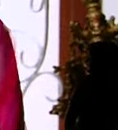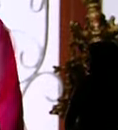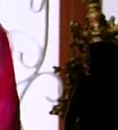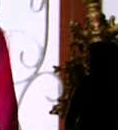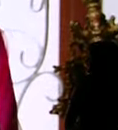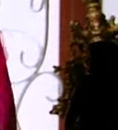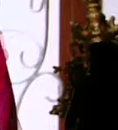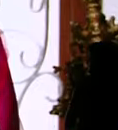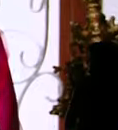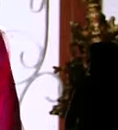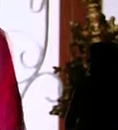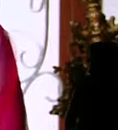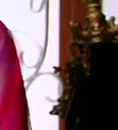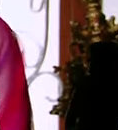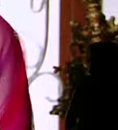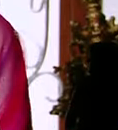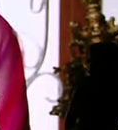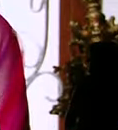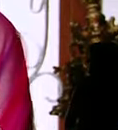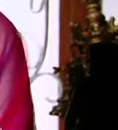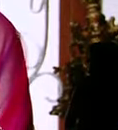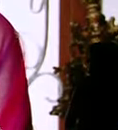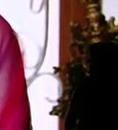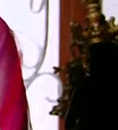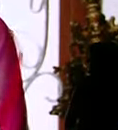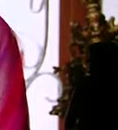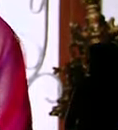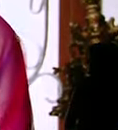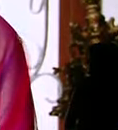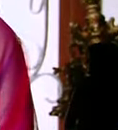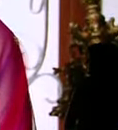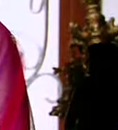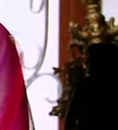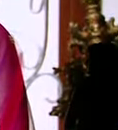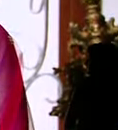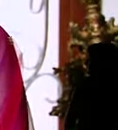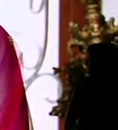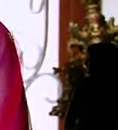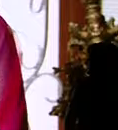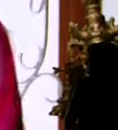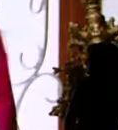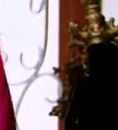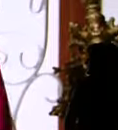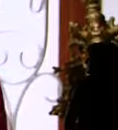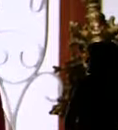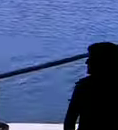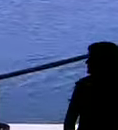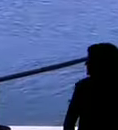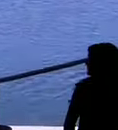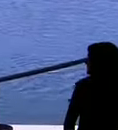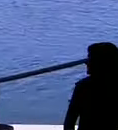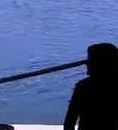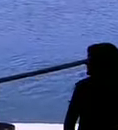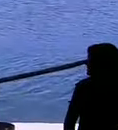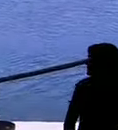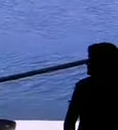on behalf of lakhs of disabled people to redefine beauty, because there's no one standard of beauty and it comes in all forms. I think